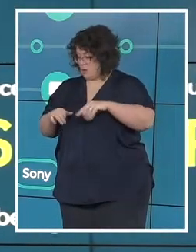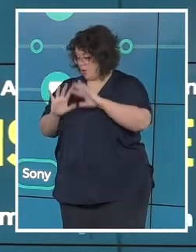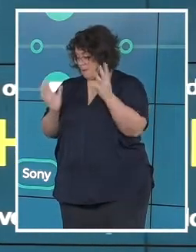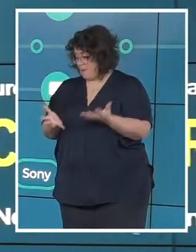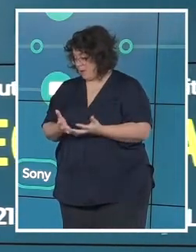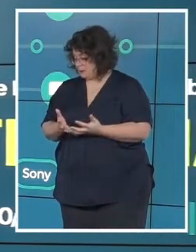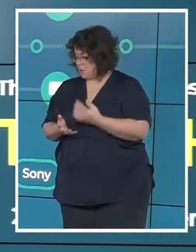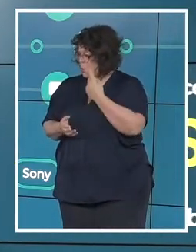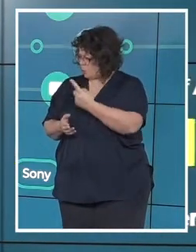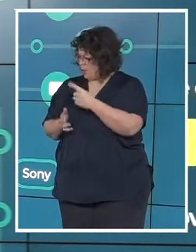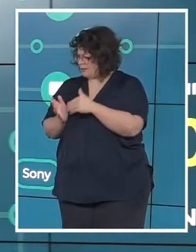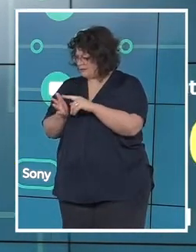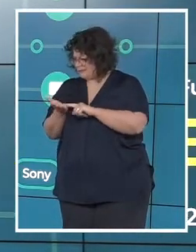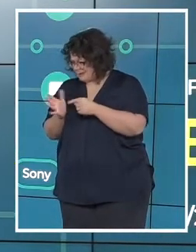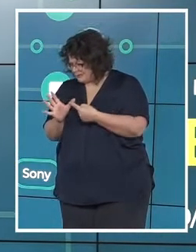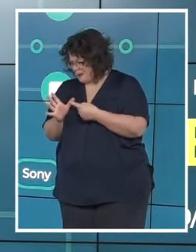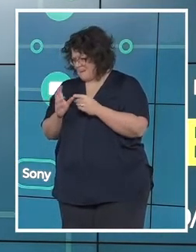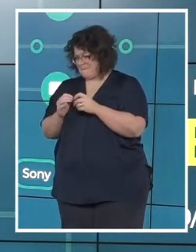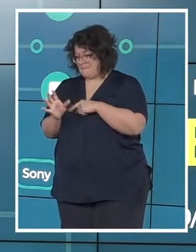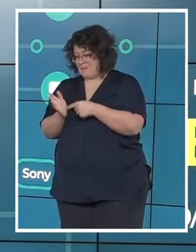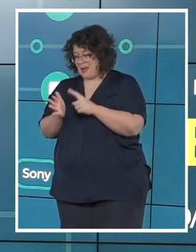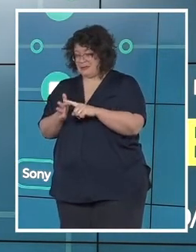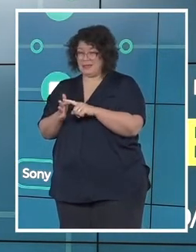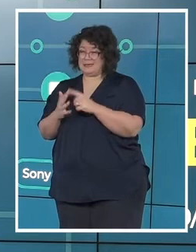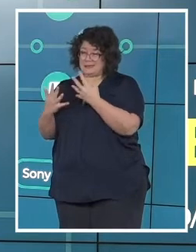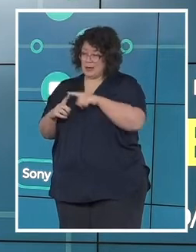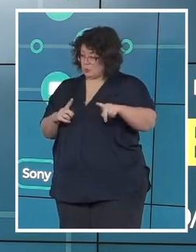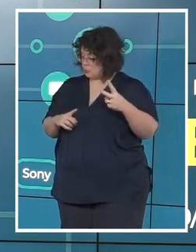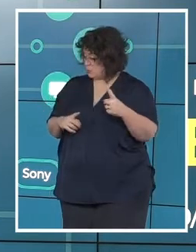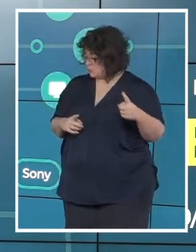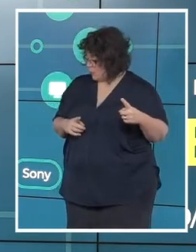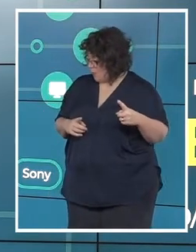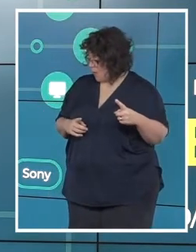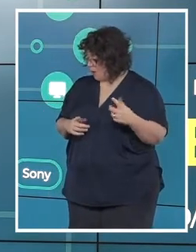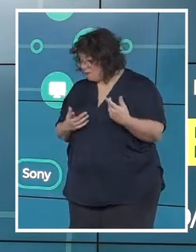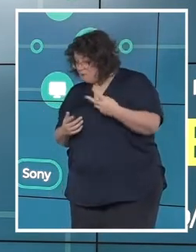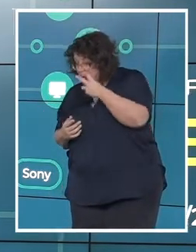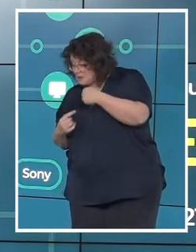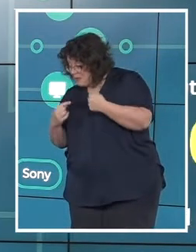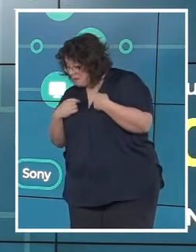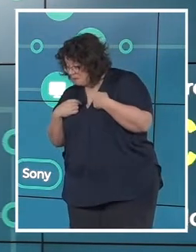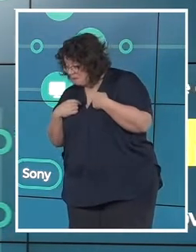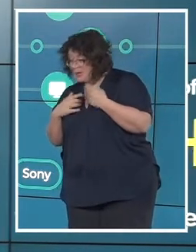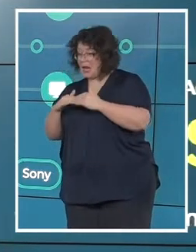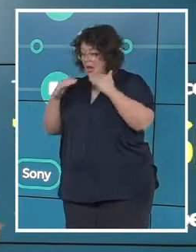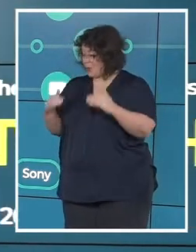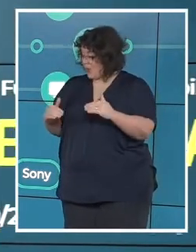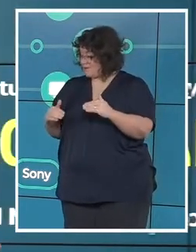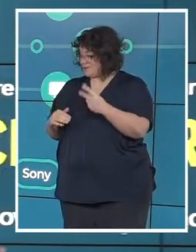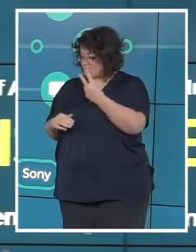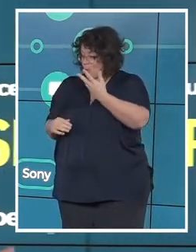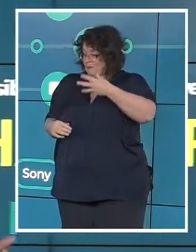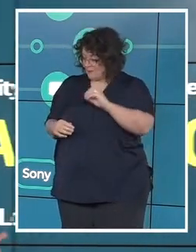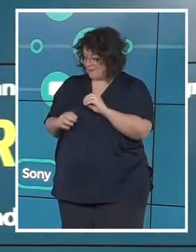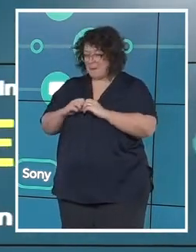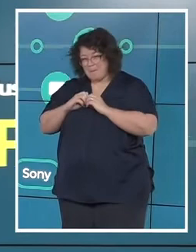zettabyte of data is equivalent to 250 billion DVDs. 44 zettabytes of data that's going to be